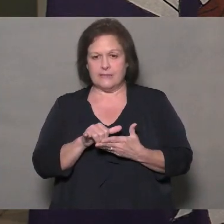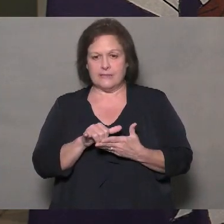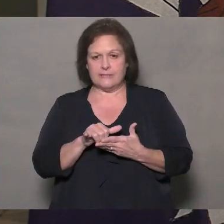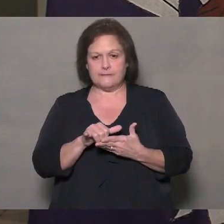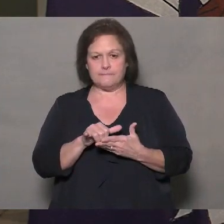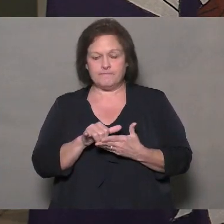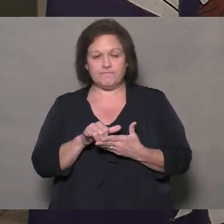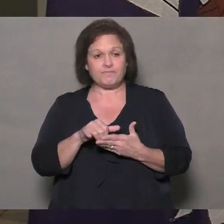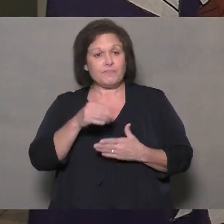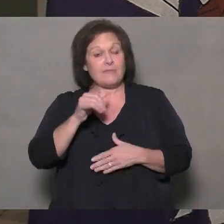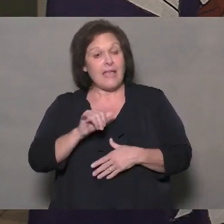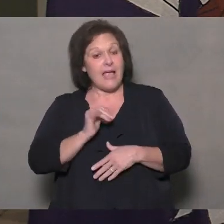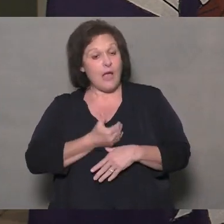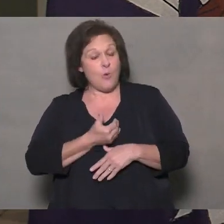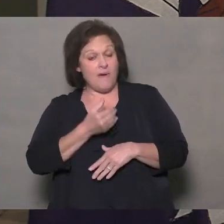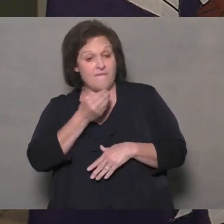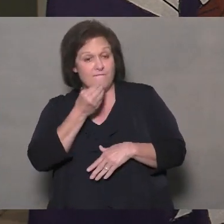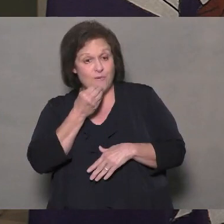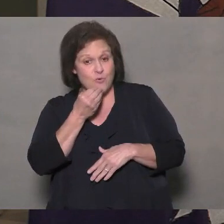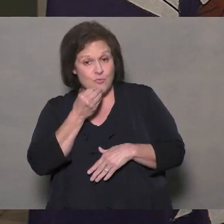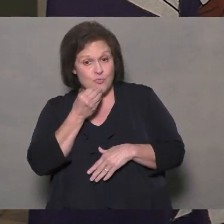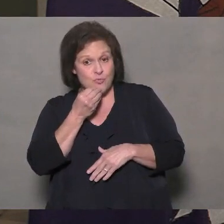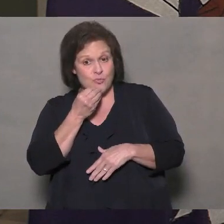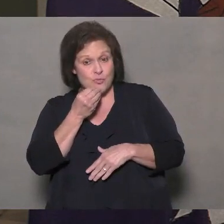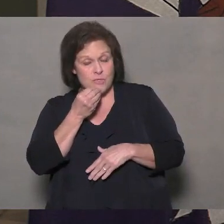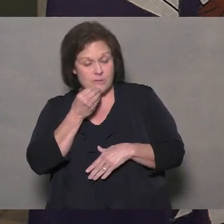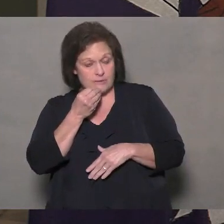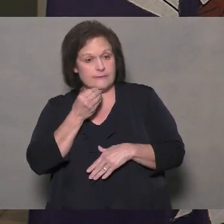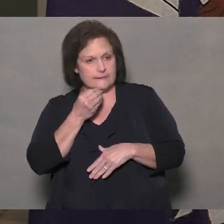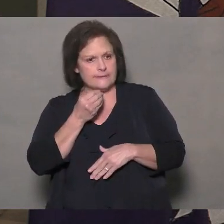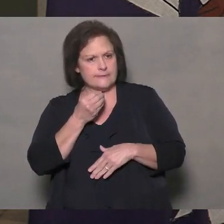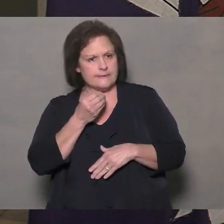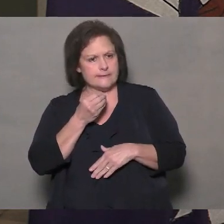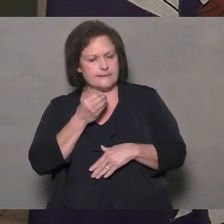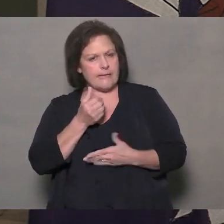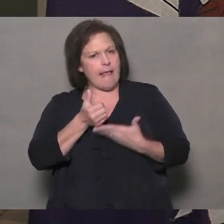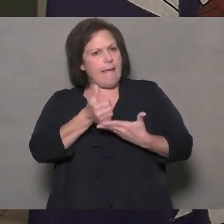Obtaining food became just one less worry, and it matters.